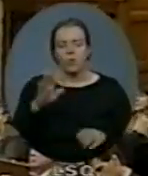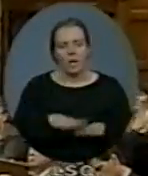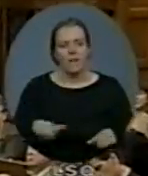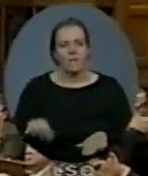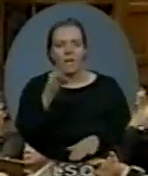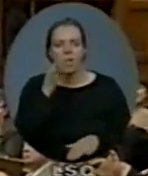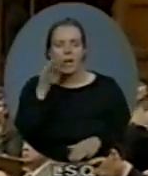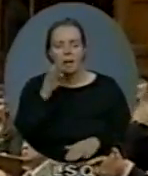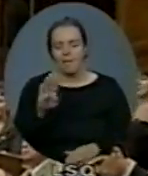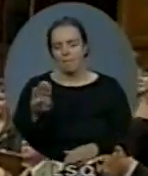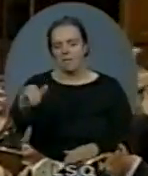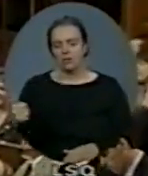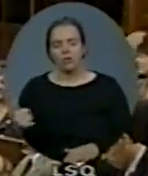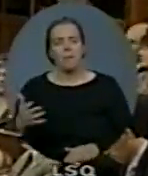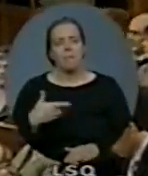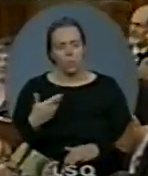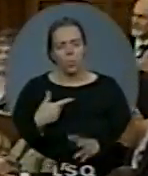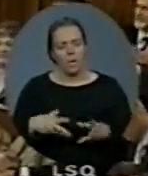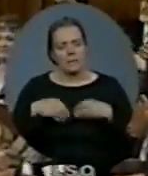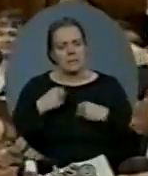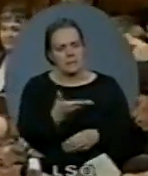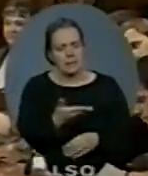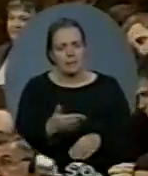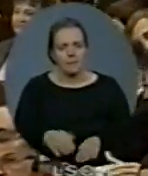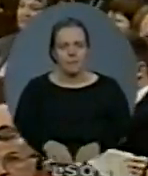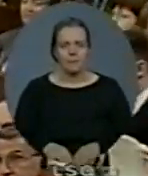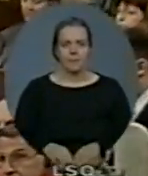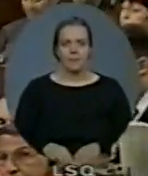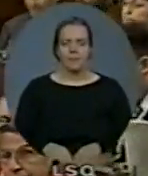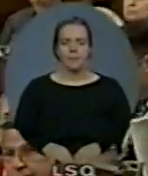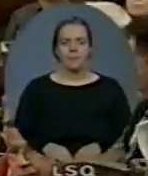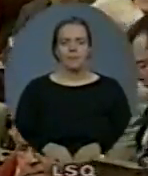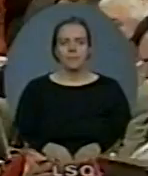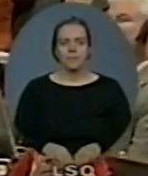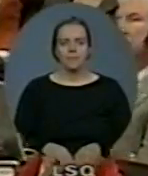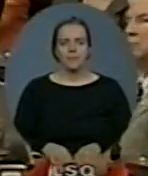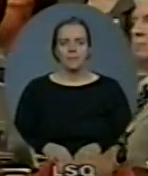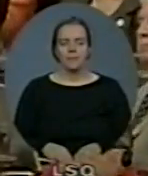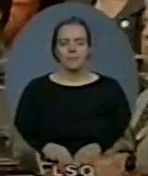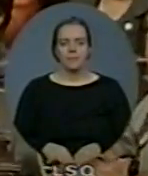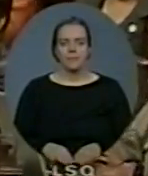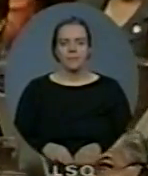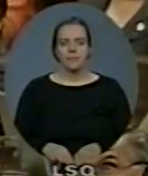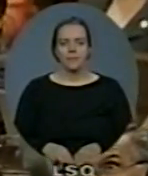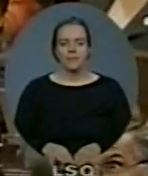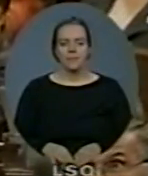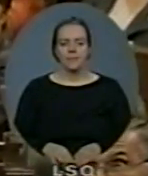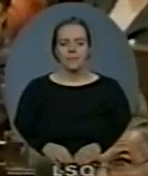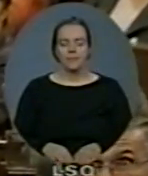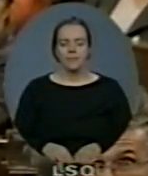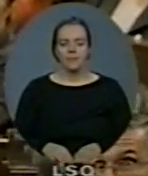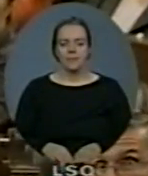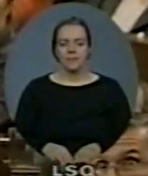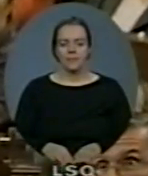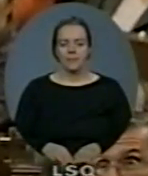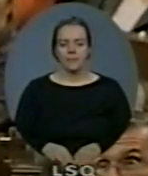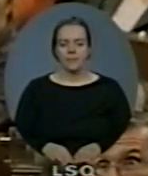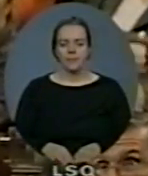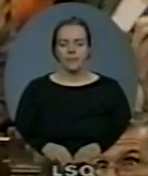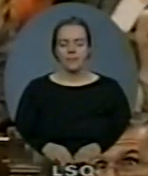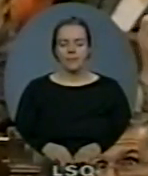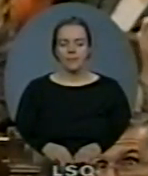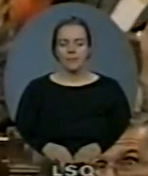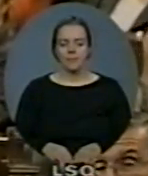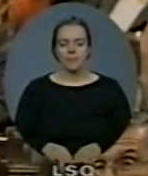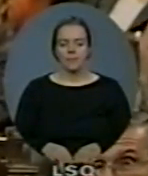The Honourable Minister of Indian Affairs and Northern Development. Well, Mr. Speaker, they have to put up with that sanctimonious attitude because that member over there knows full well, we've